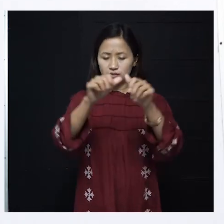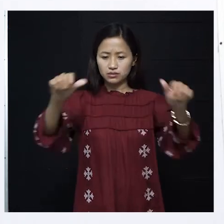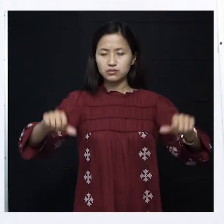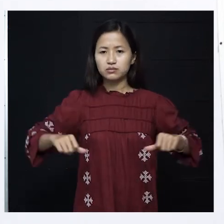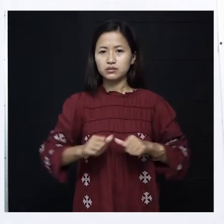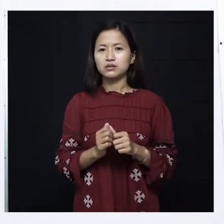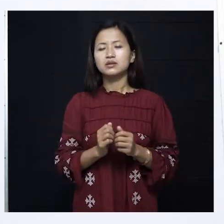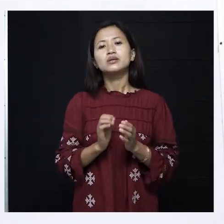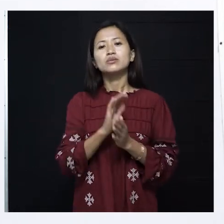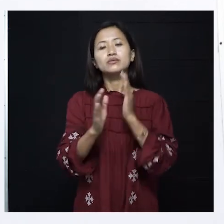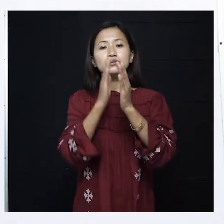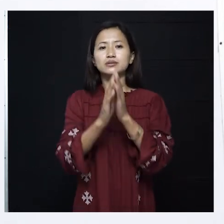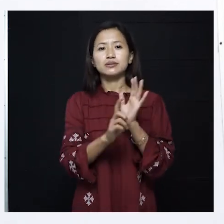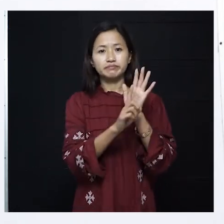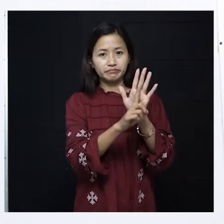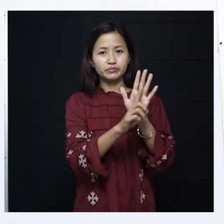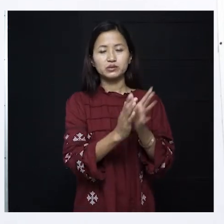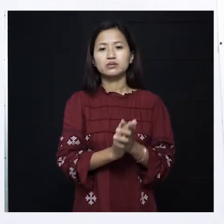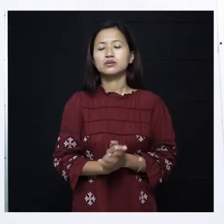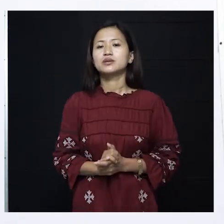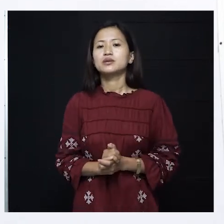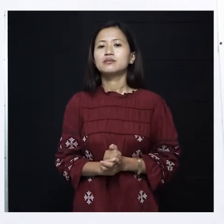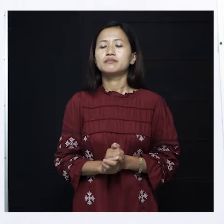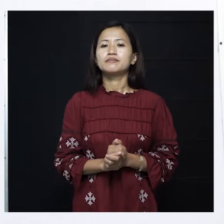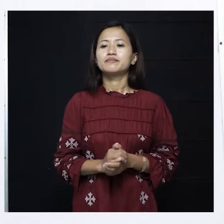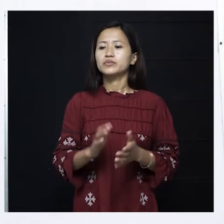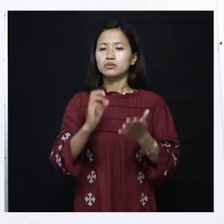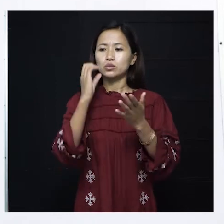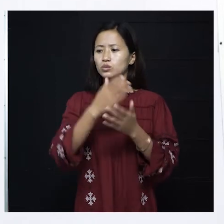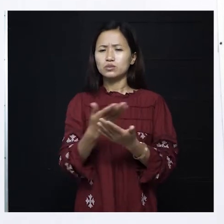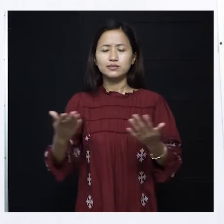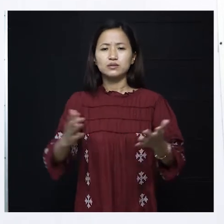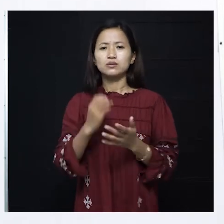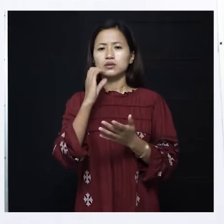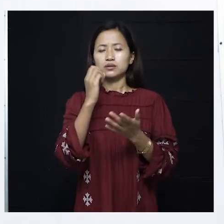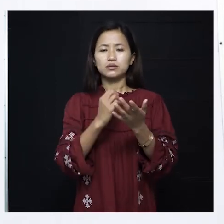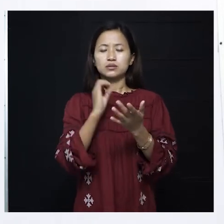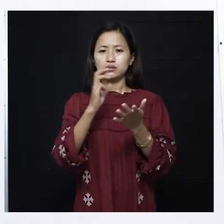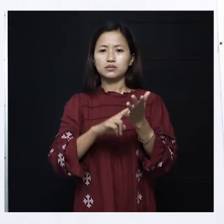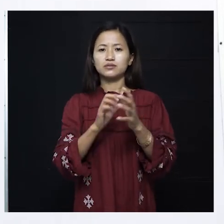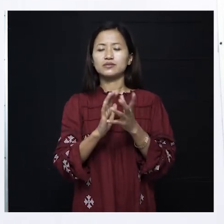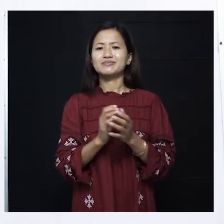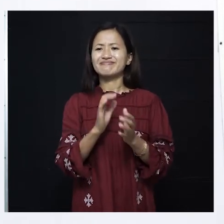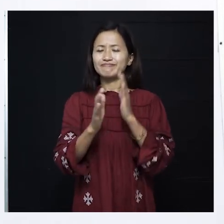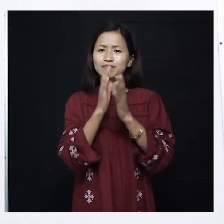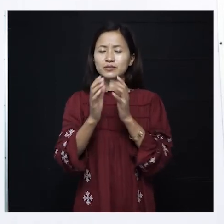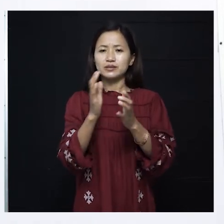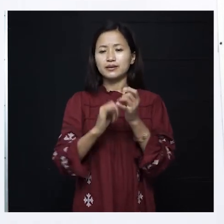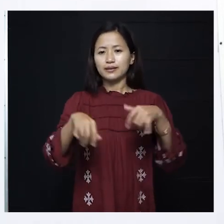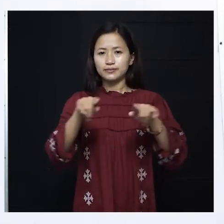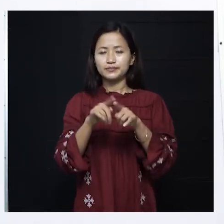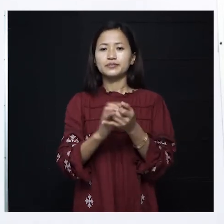written and there will be a sign there. So all those are called as conventional symbol and sign. Okay, and all